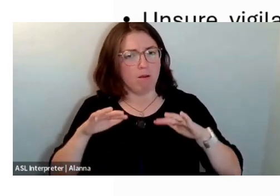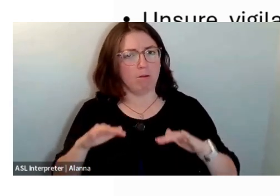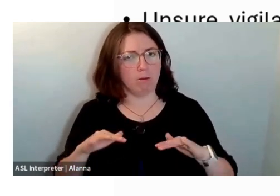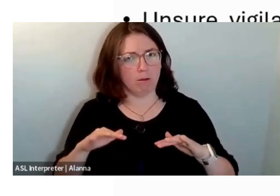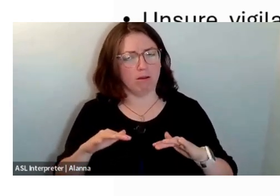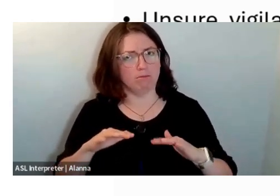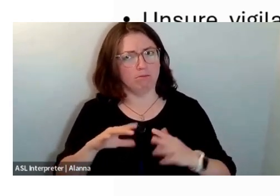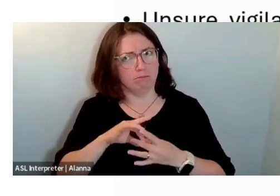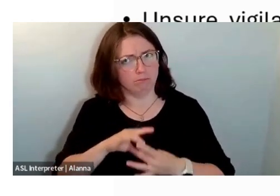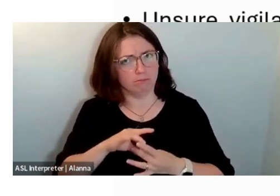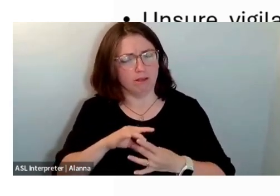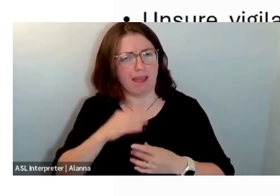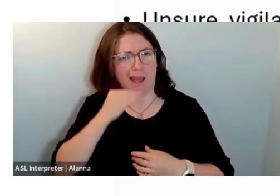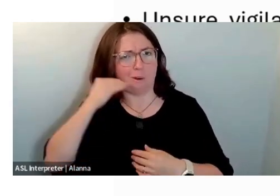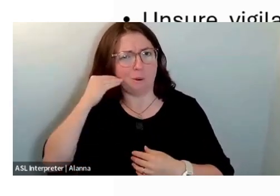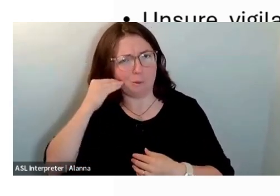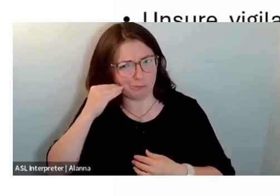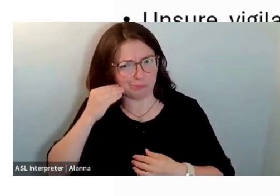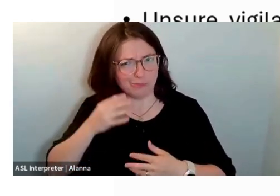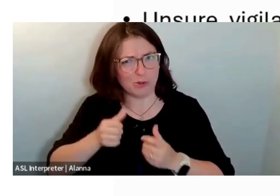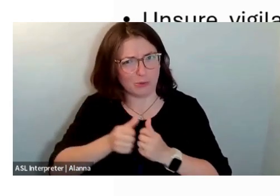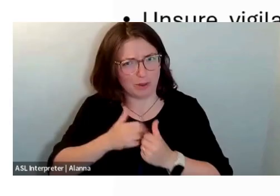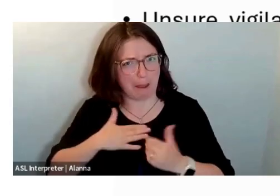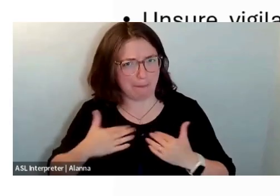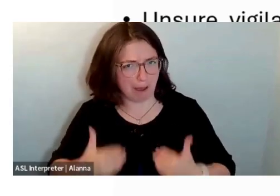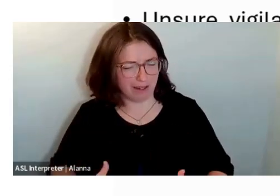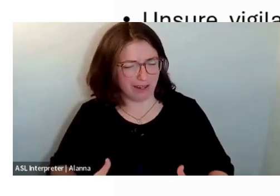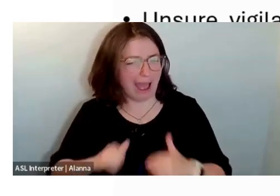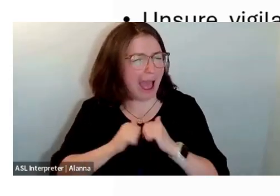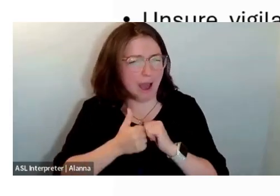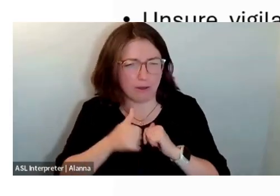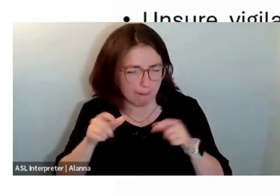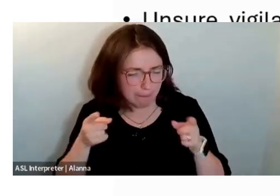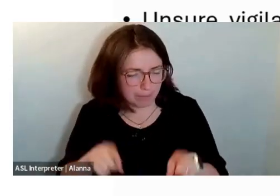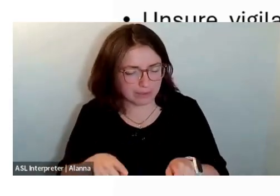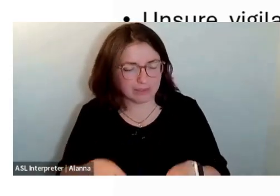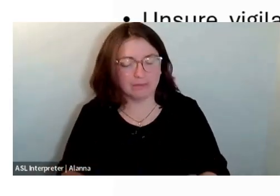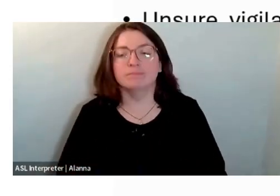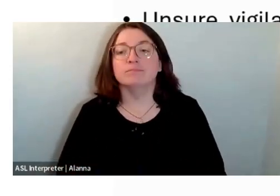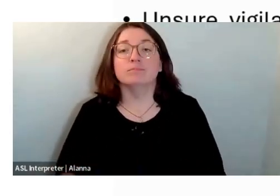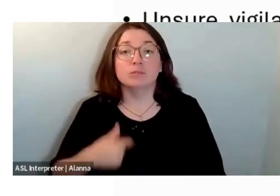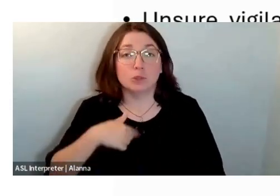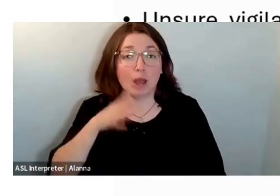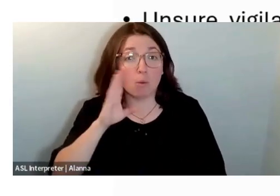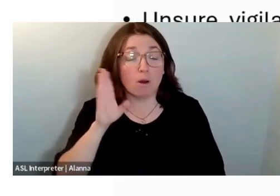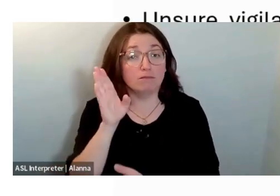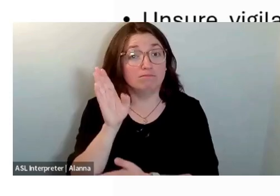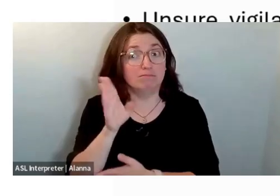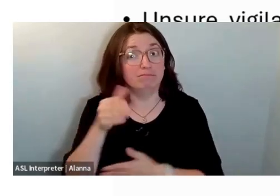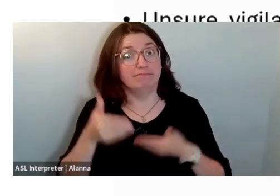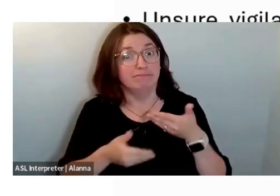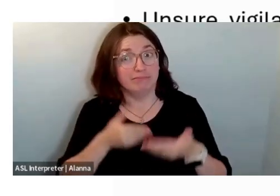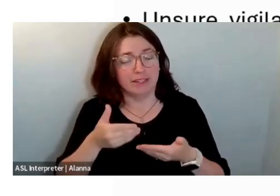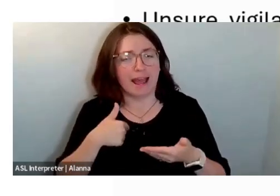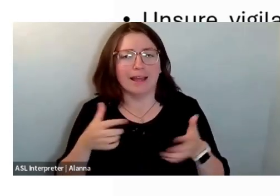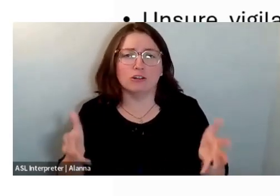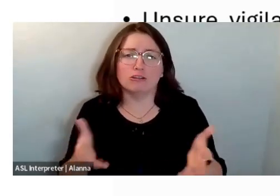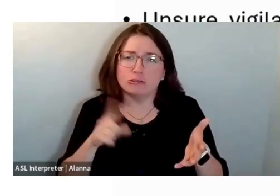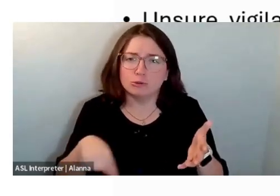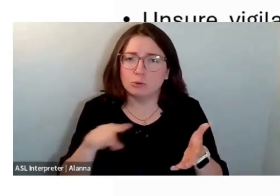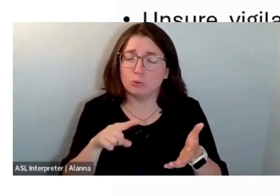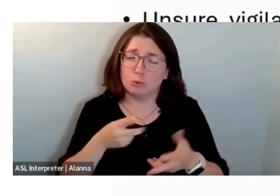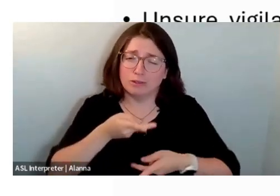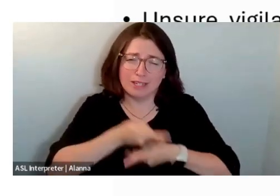possible. So as we go through this, I encourage you to take care of yourself. Take what